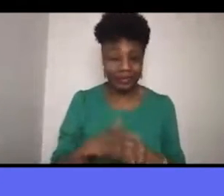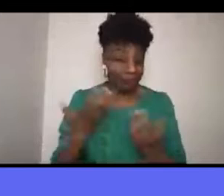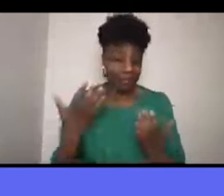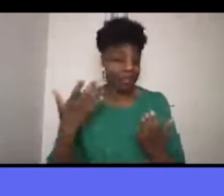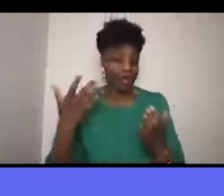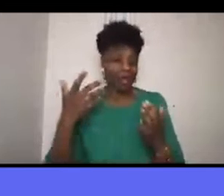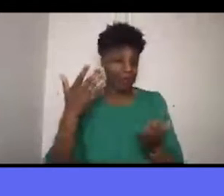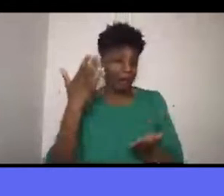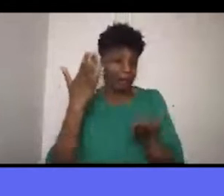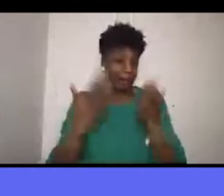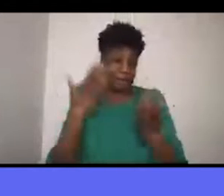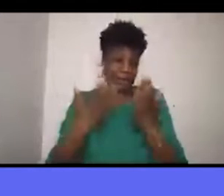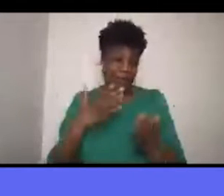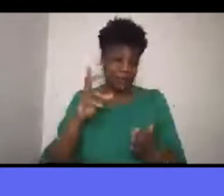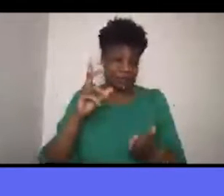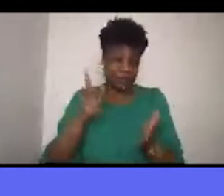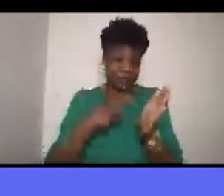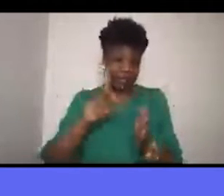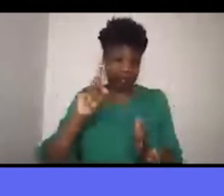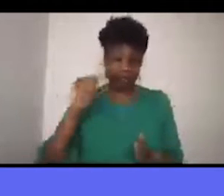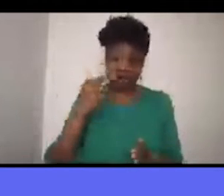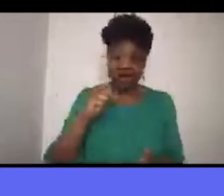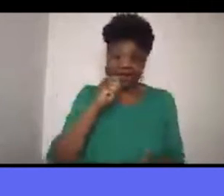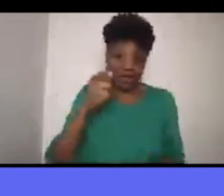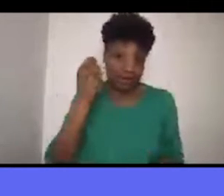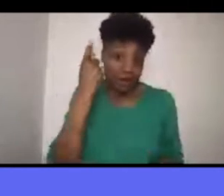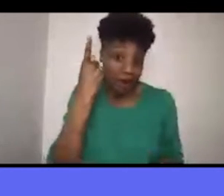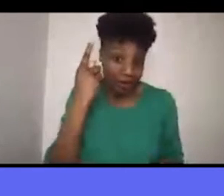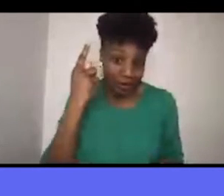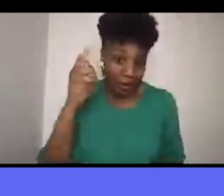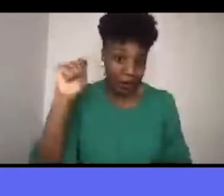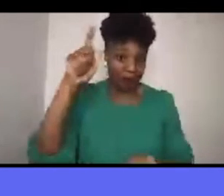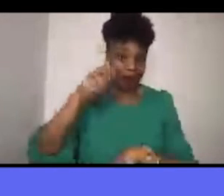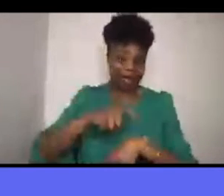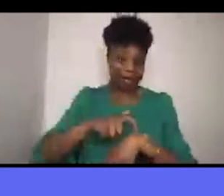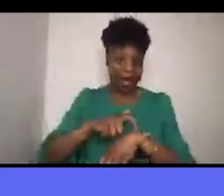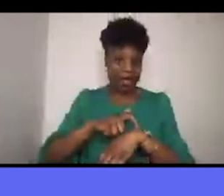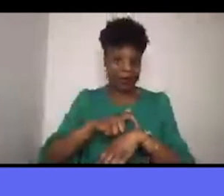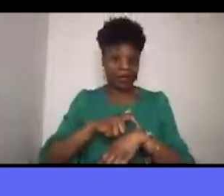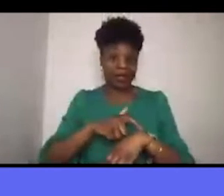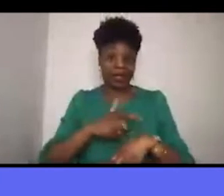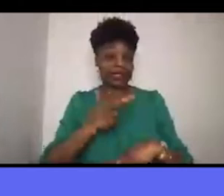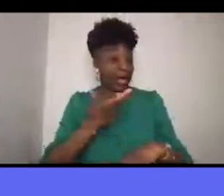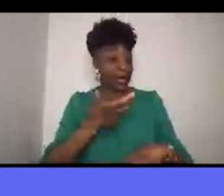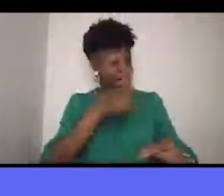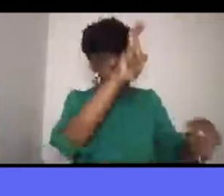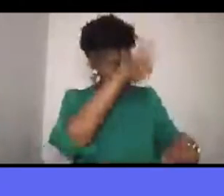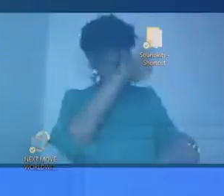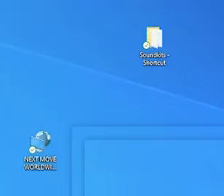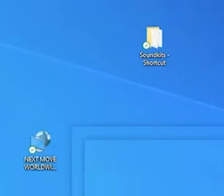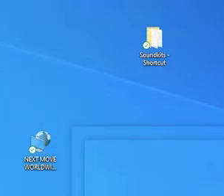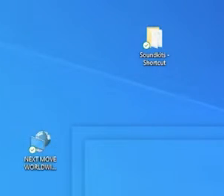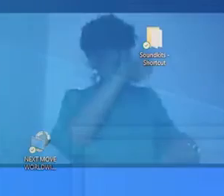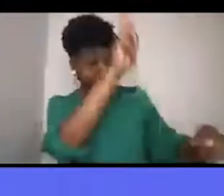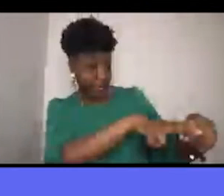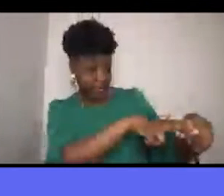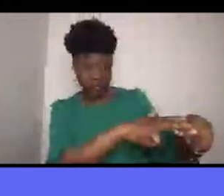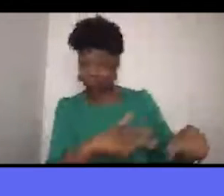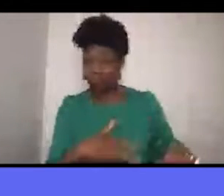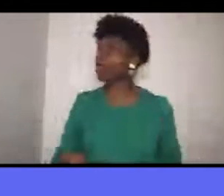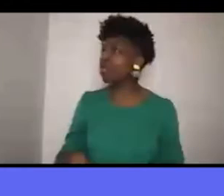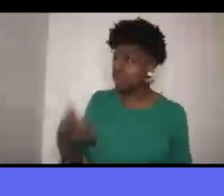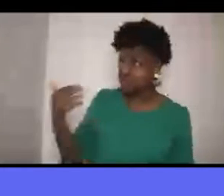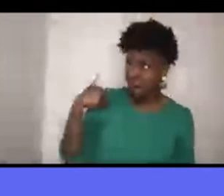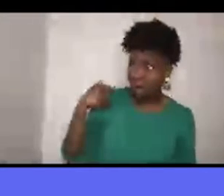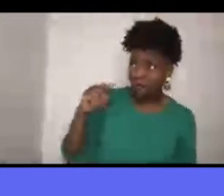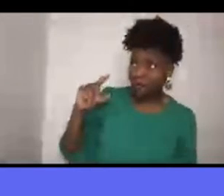Yeah, they be right up there just looking. Okay, sit. You got a treat? All right. Like, you got what I need. If not, I ain't. You You might as you well